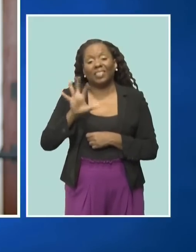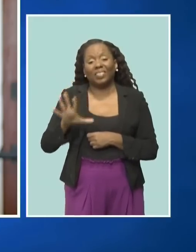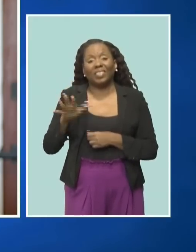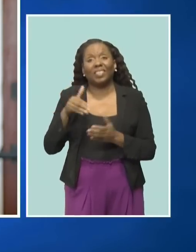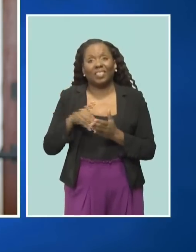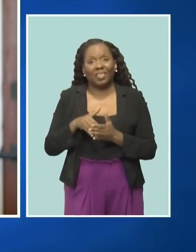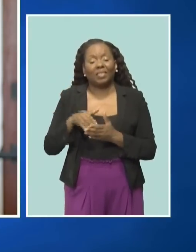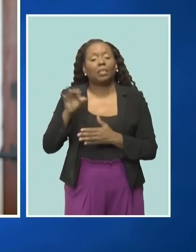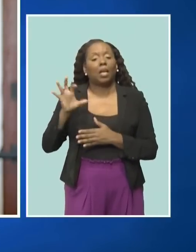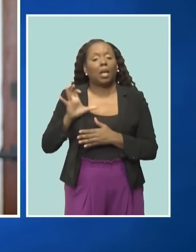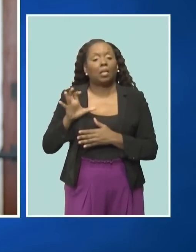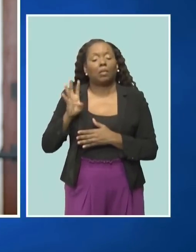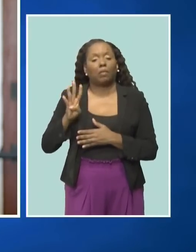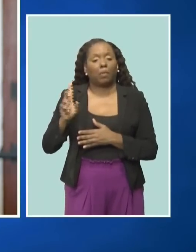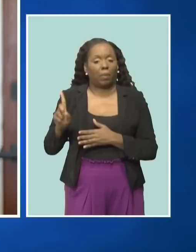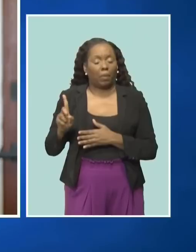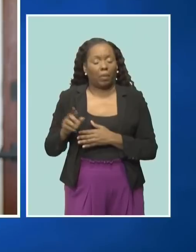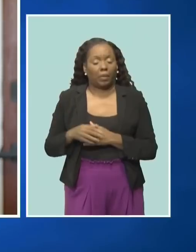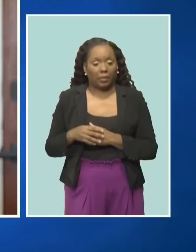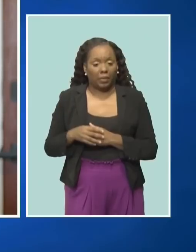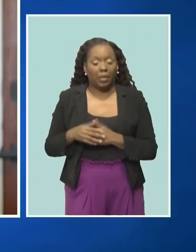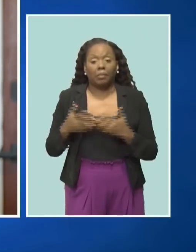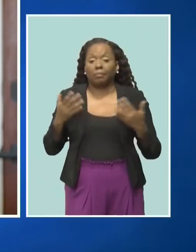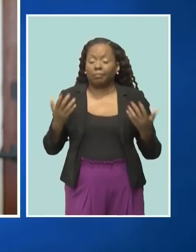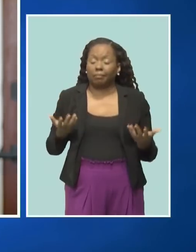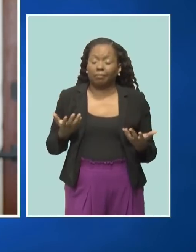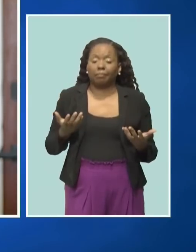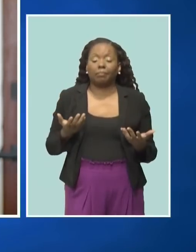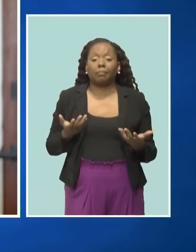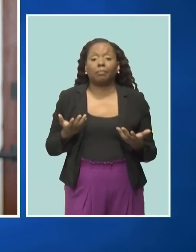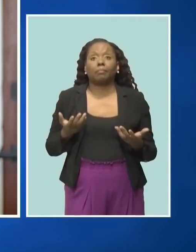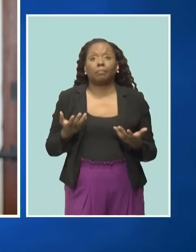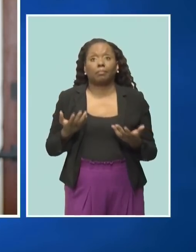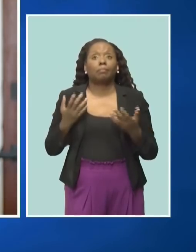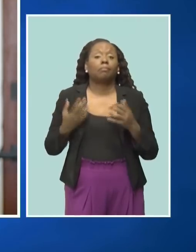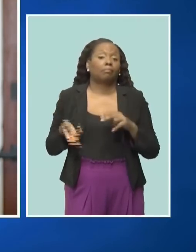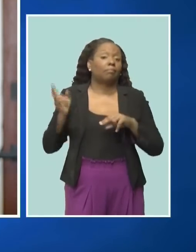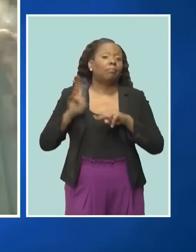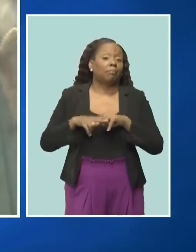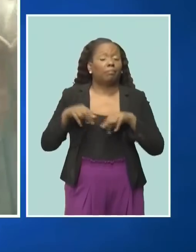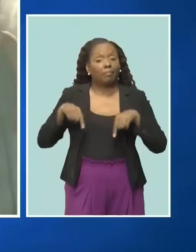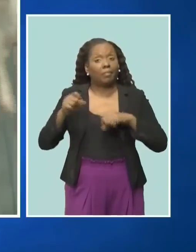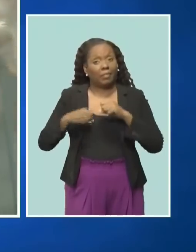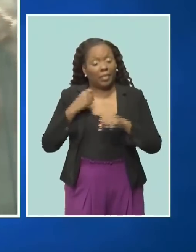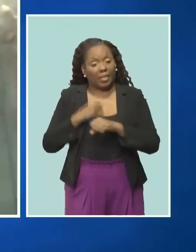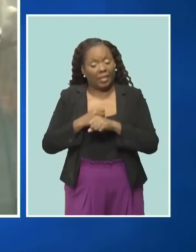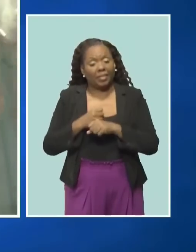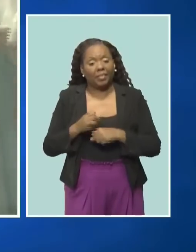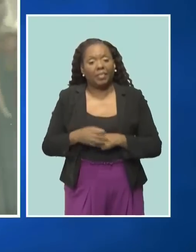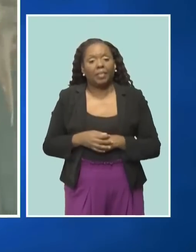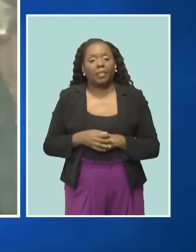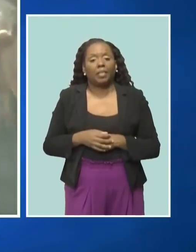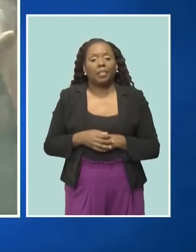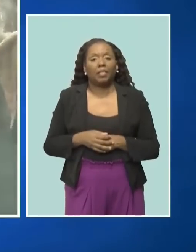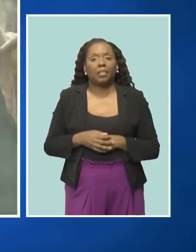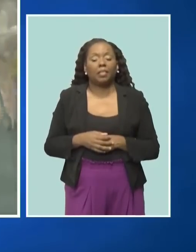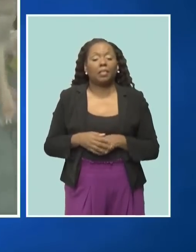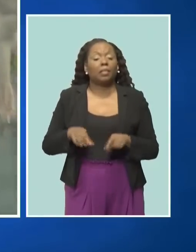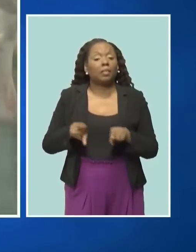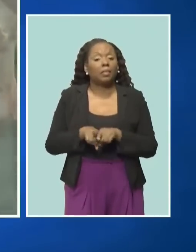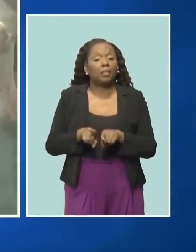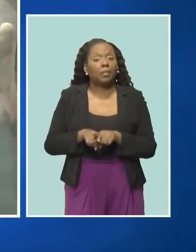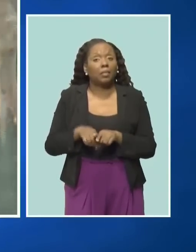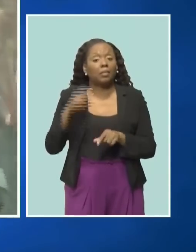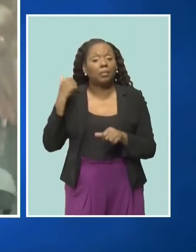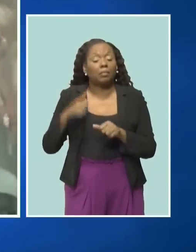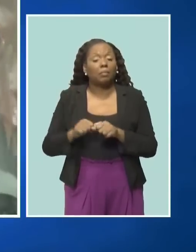995,441. So you can see that the numbers are higher. The minister says it should also be noted